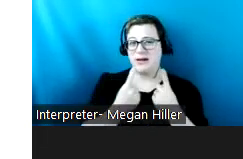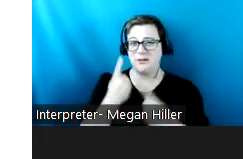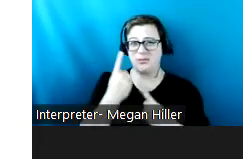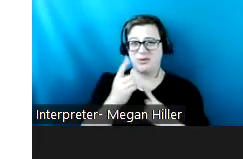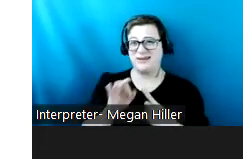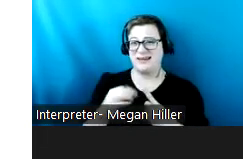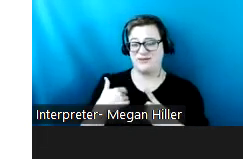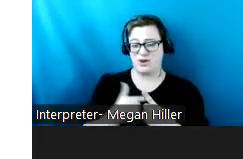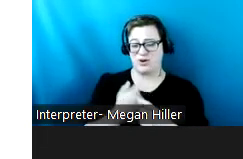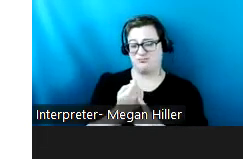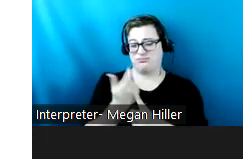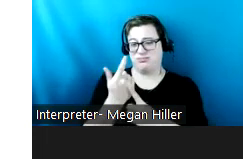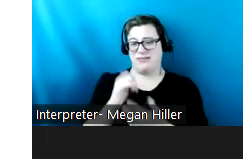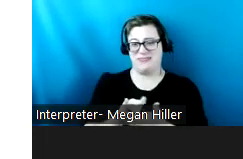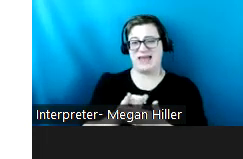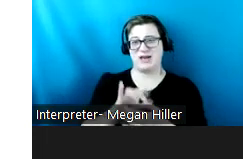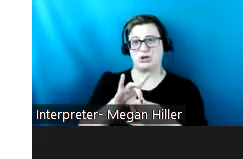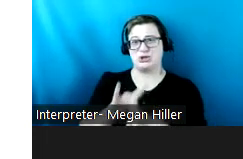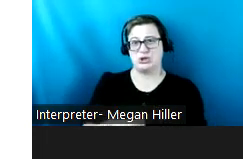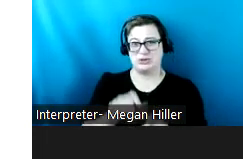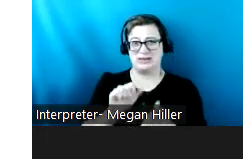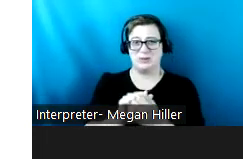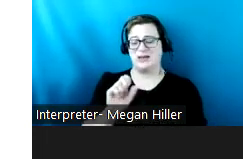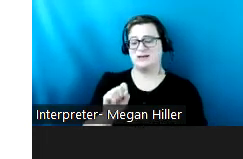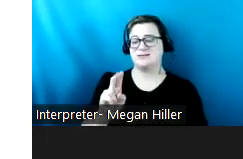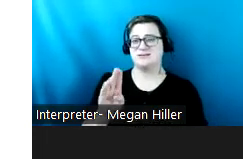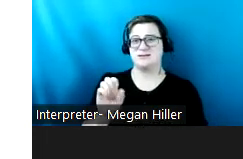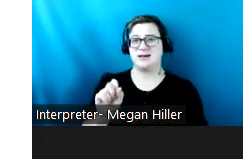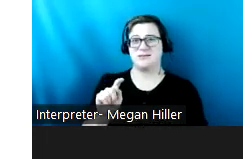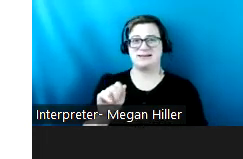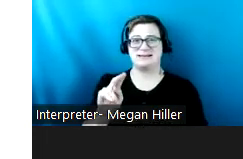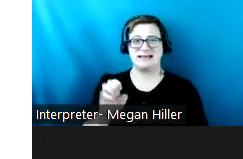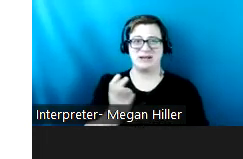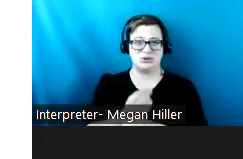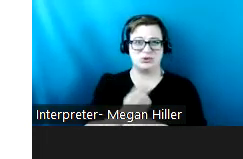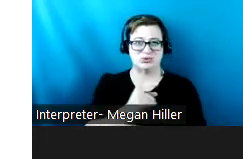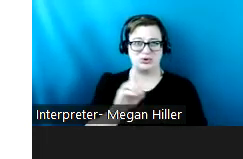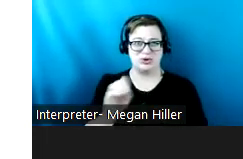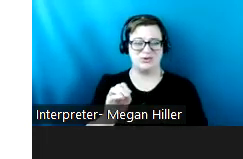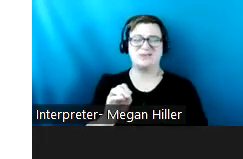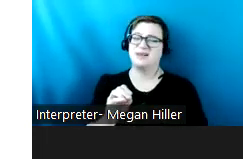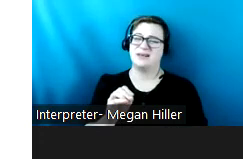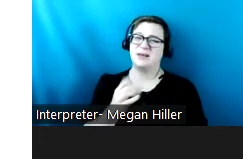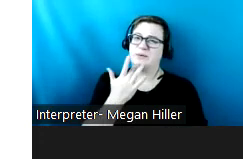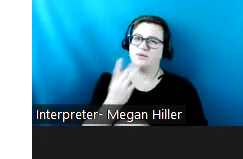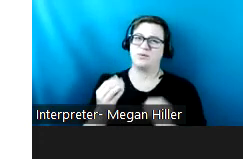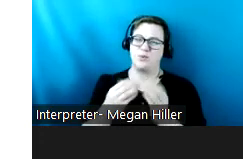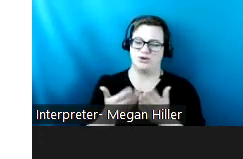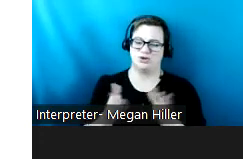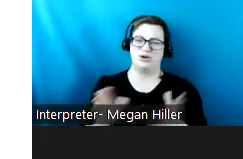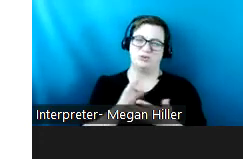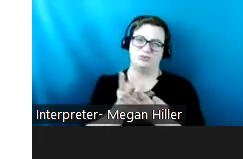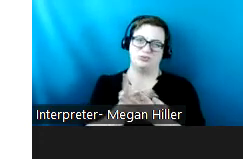the associated with substance use disorders, that it is a more general screening for the populations that we